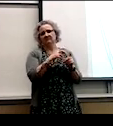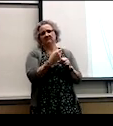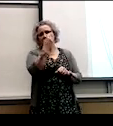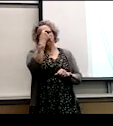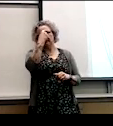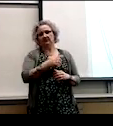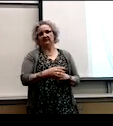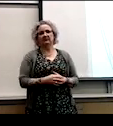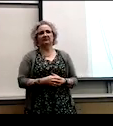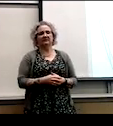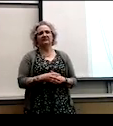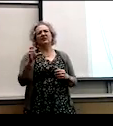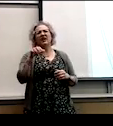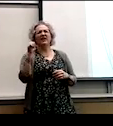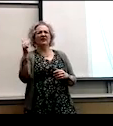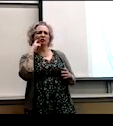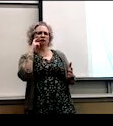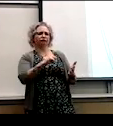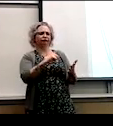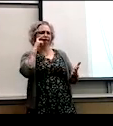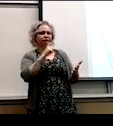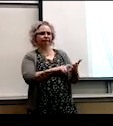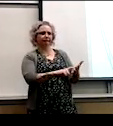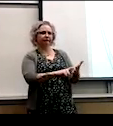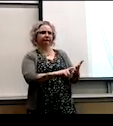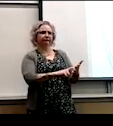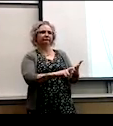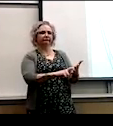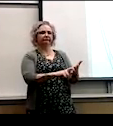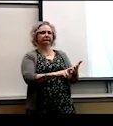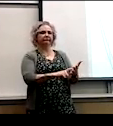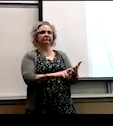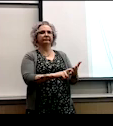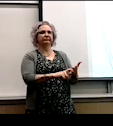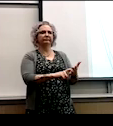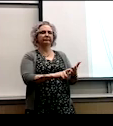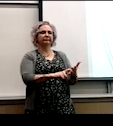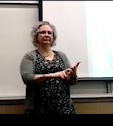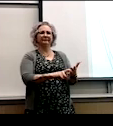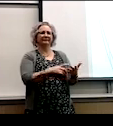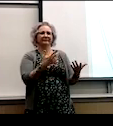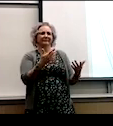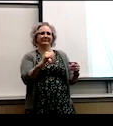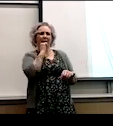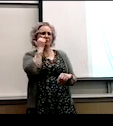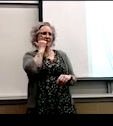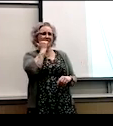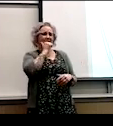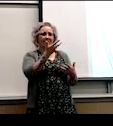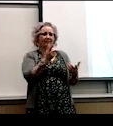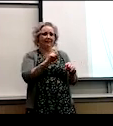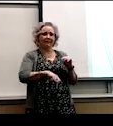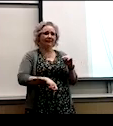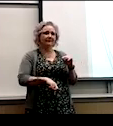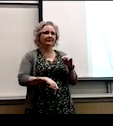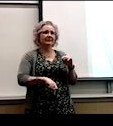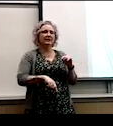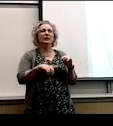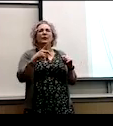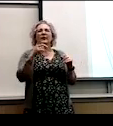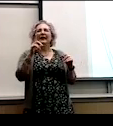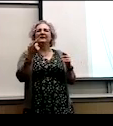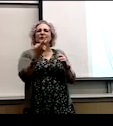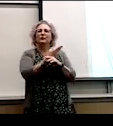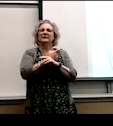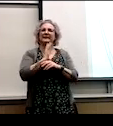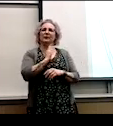other biological markers. So it's not practical. What is practical is common sense. What has changed in their level